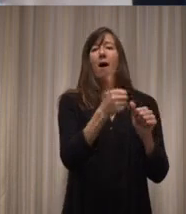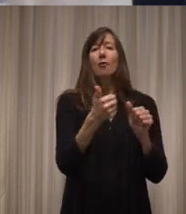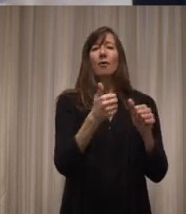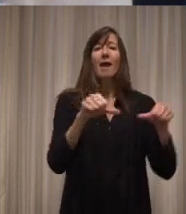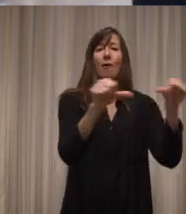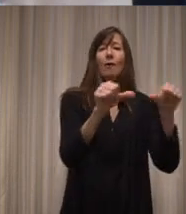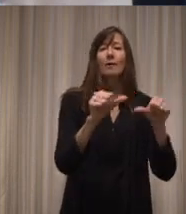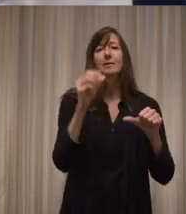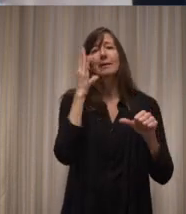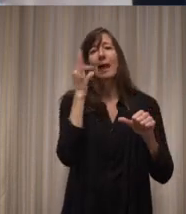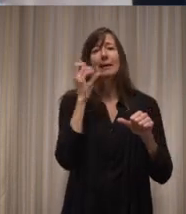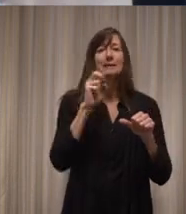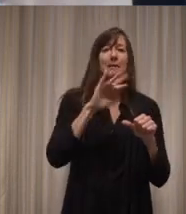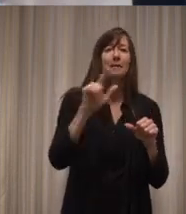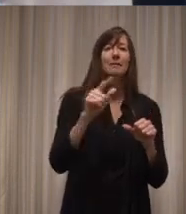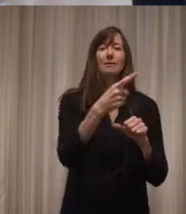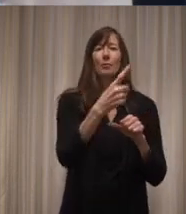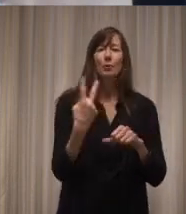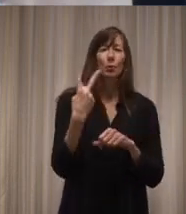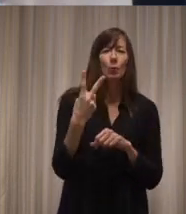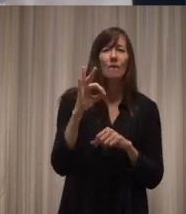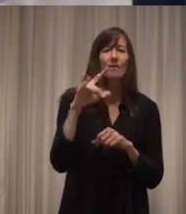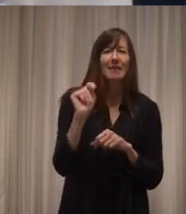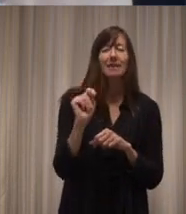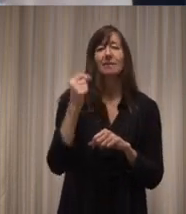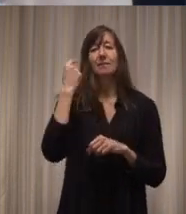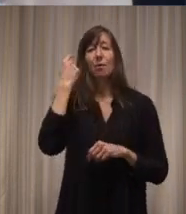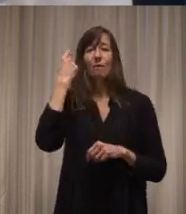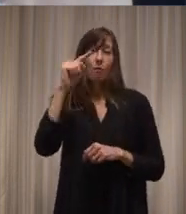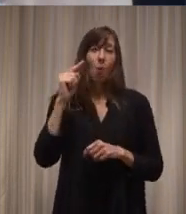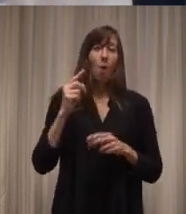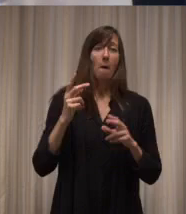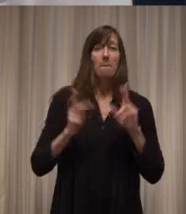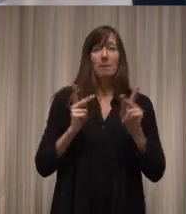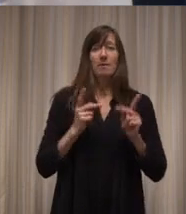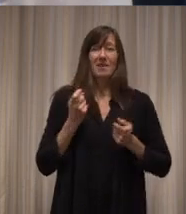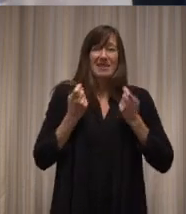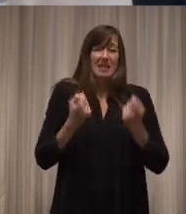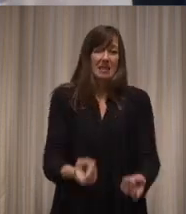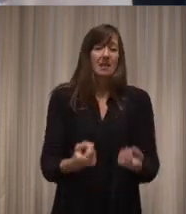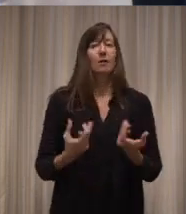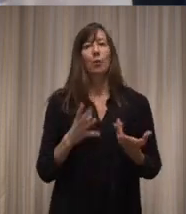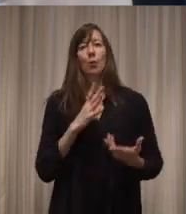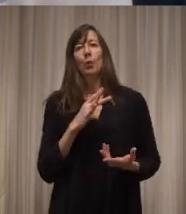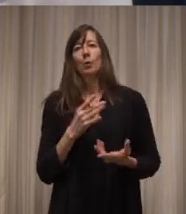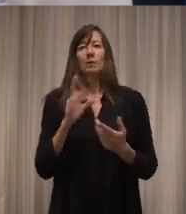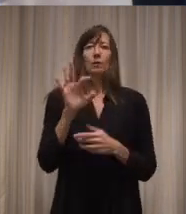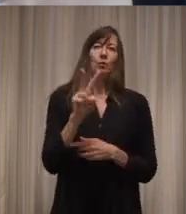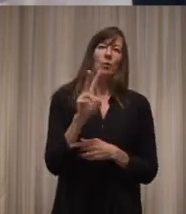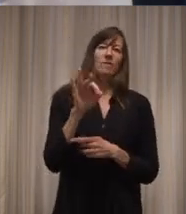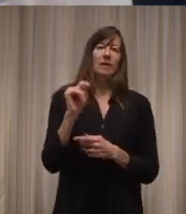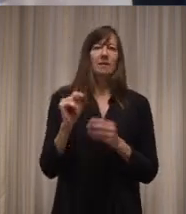for the skiers and outdoor enthusiasts, there's lots of snow up in the Catskills now, building on what was already there. Through